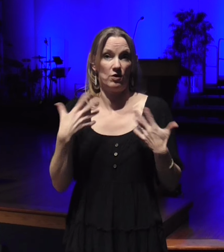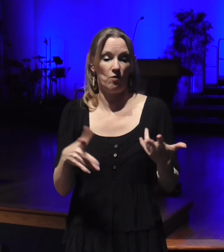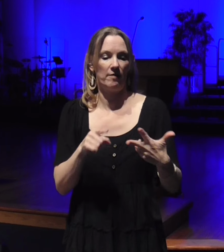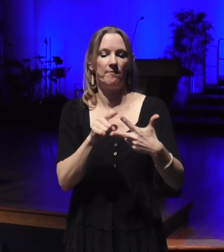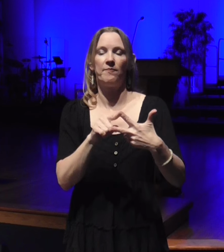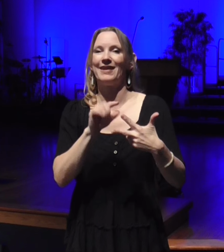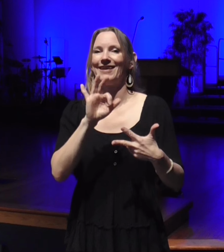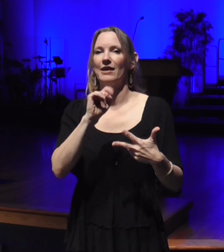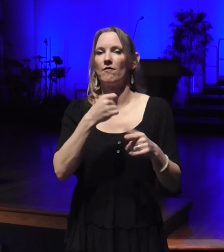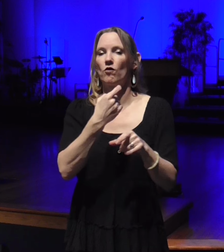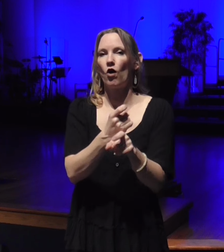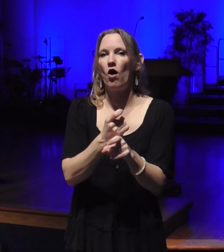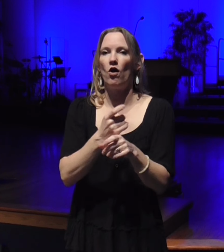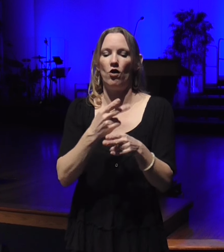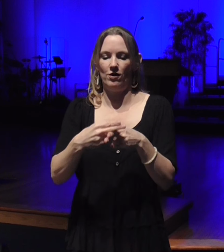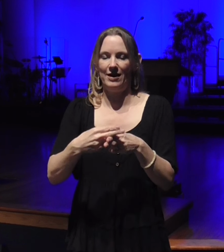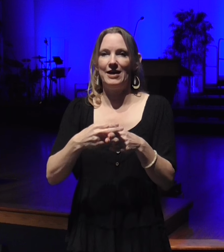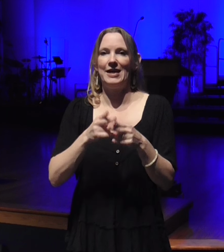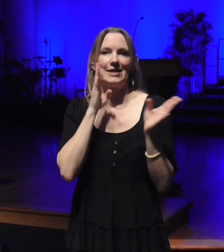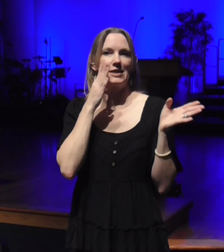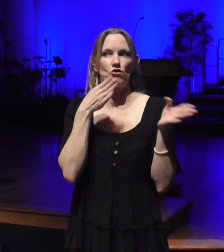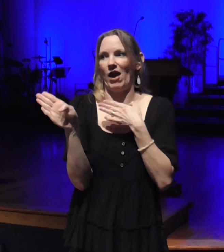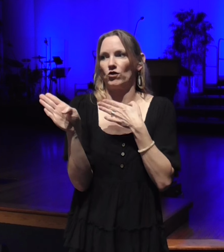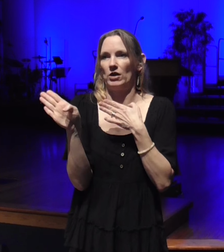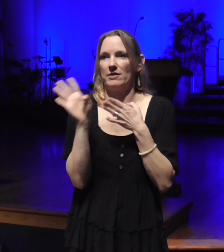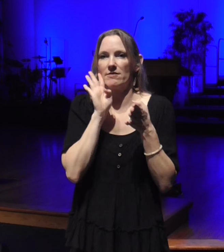great gift called distractions.